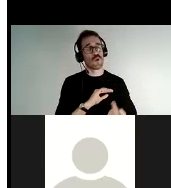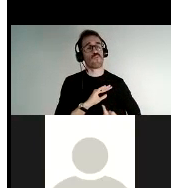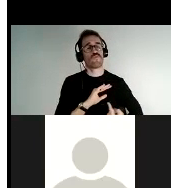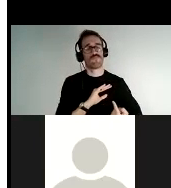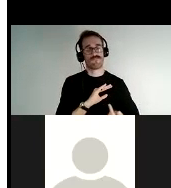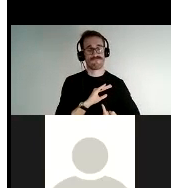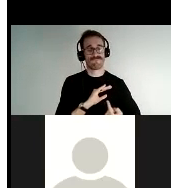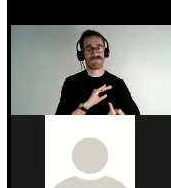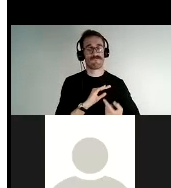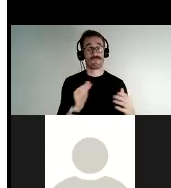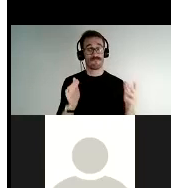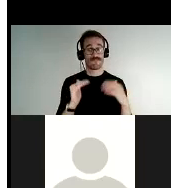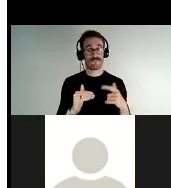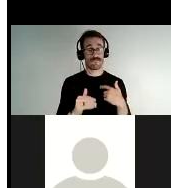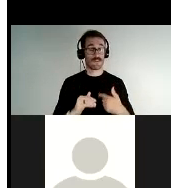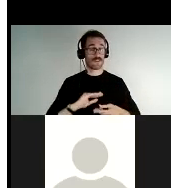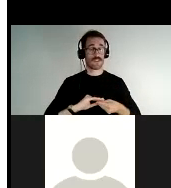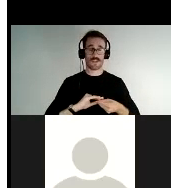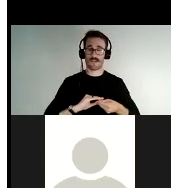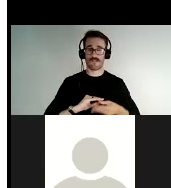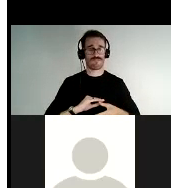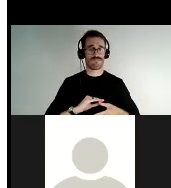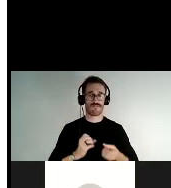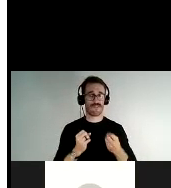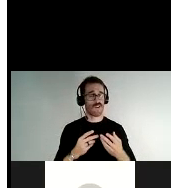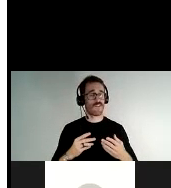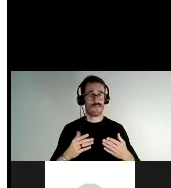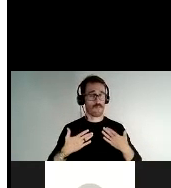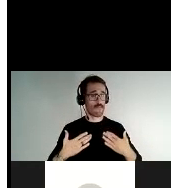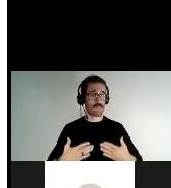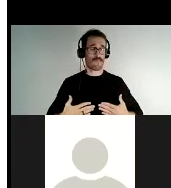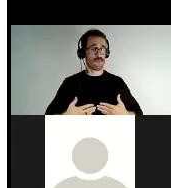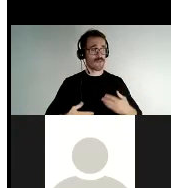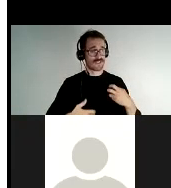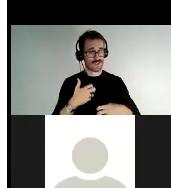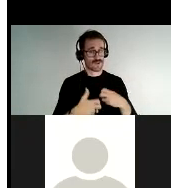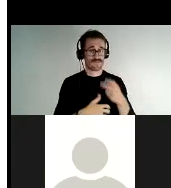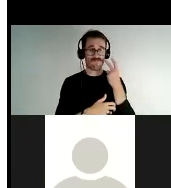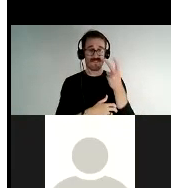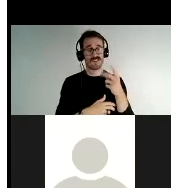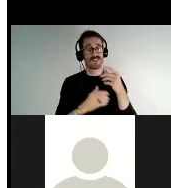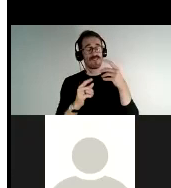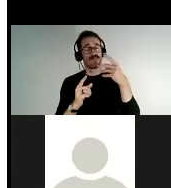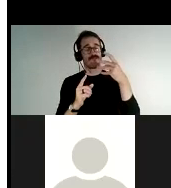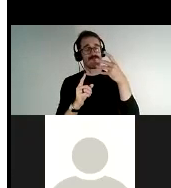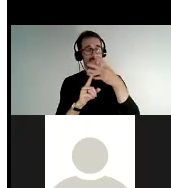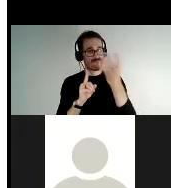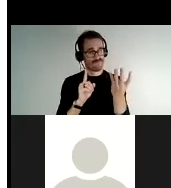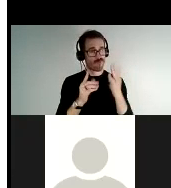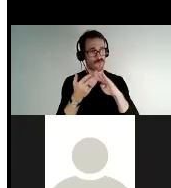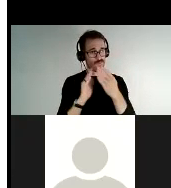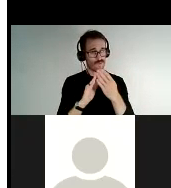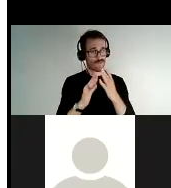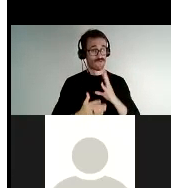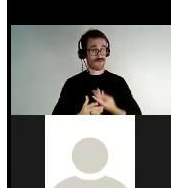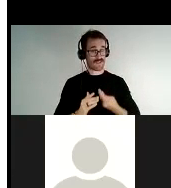often, there are many body image issues within the queer and trans communities for people of all ages. However,